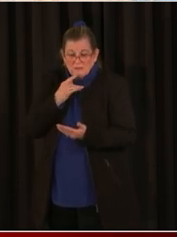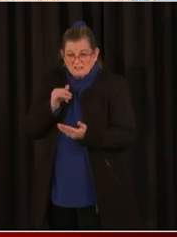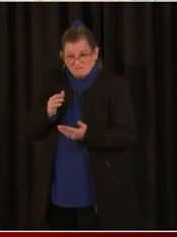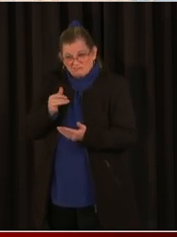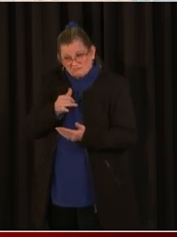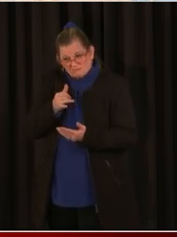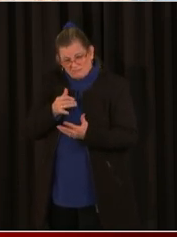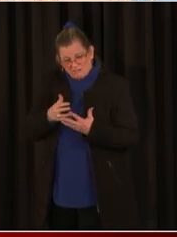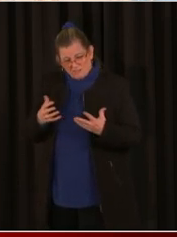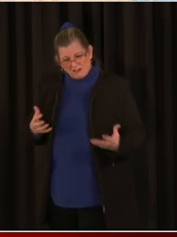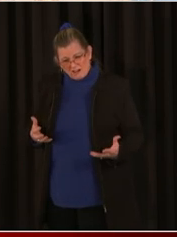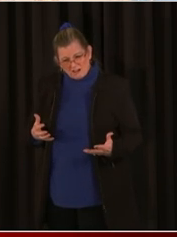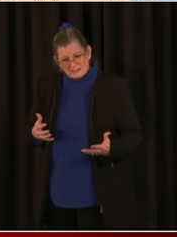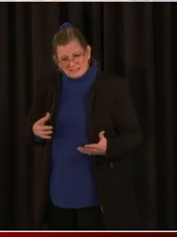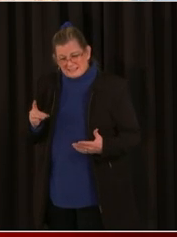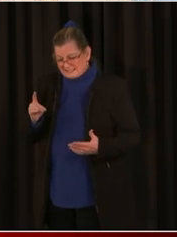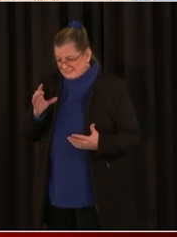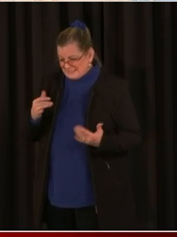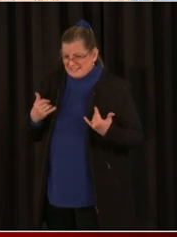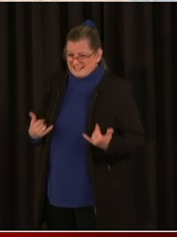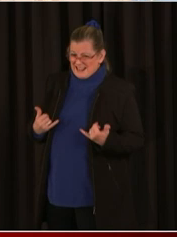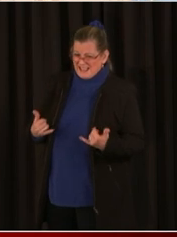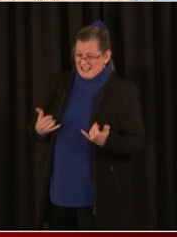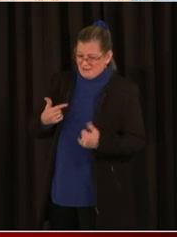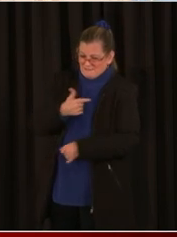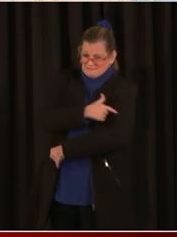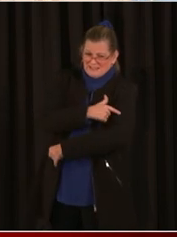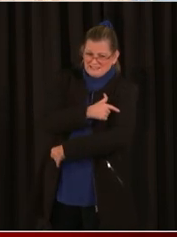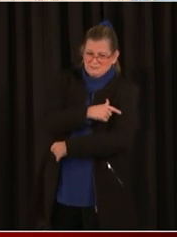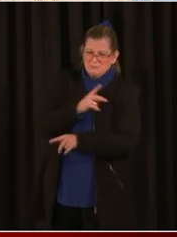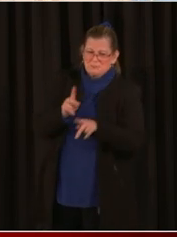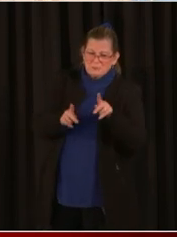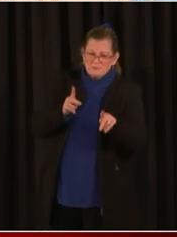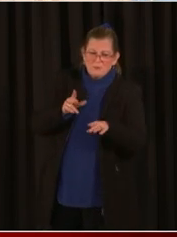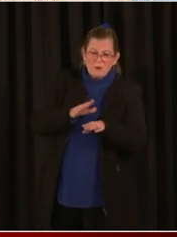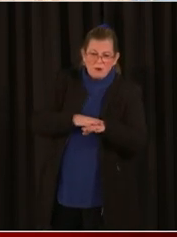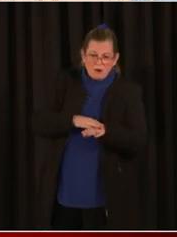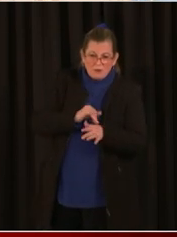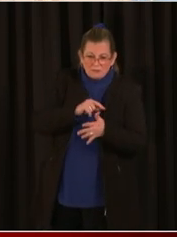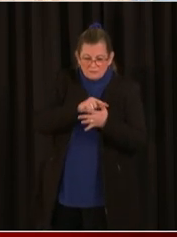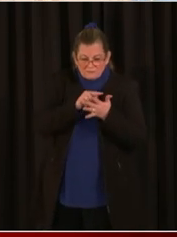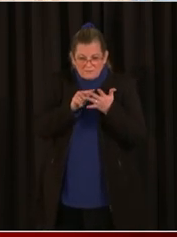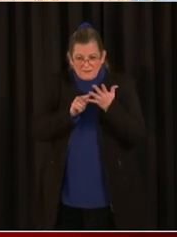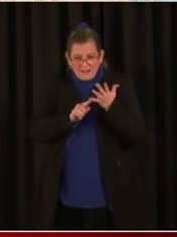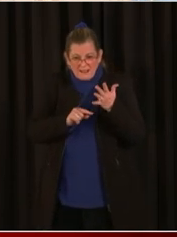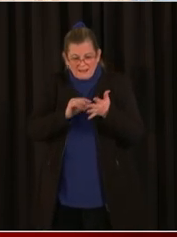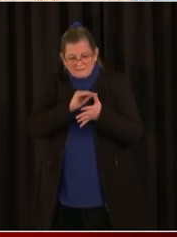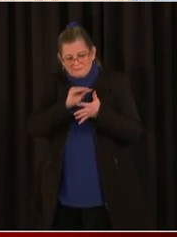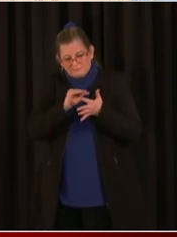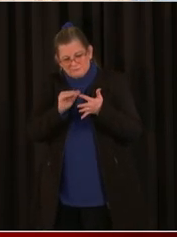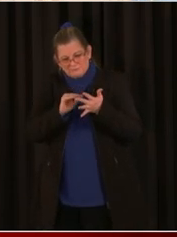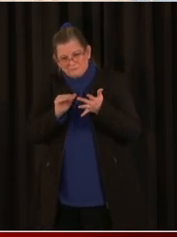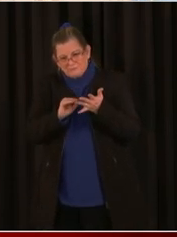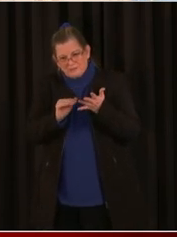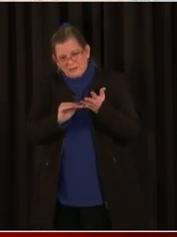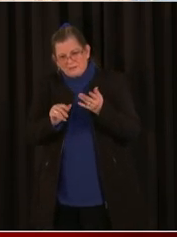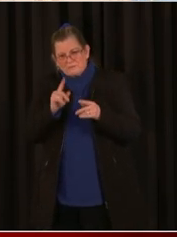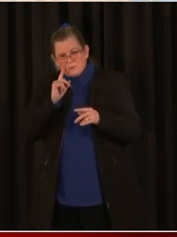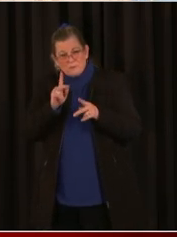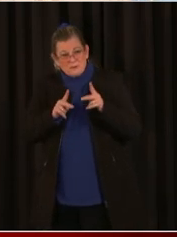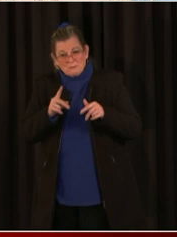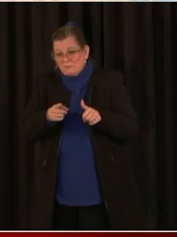doses. DC is now vaccinating people in the following areas.